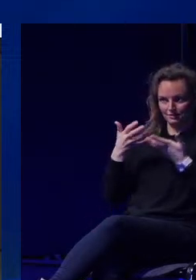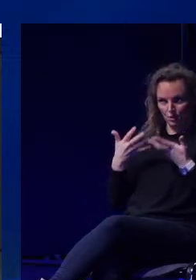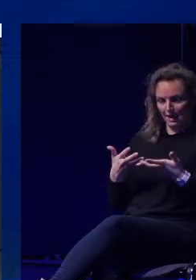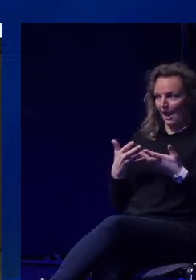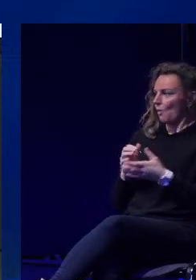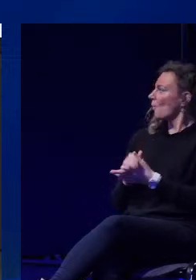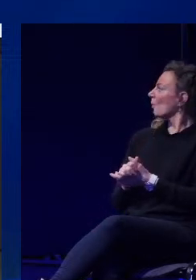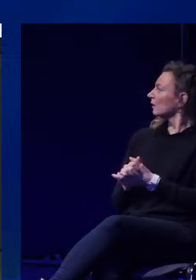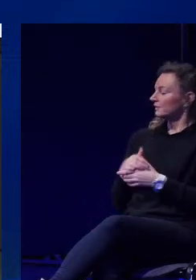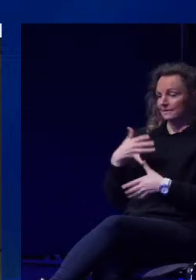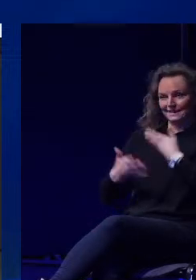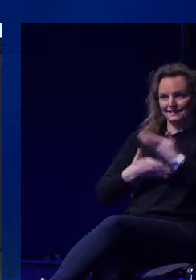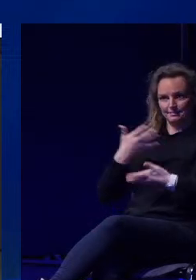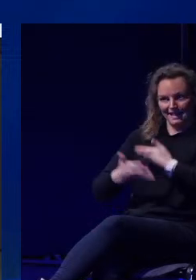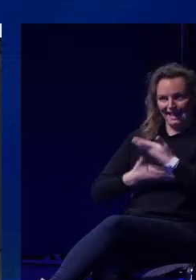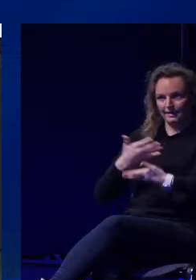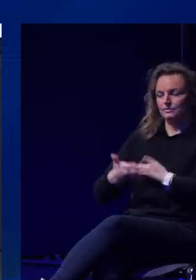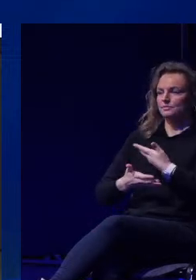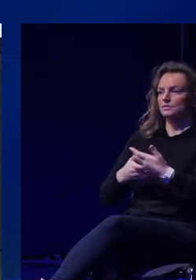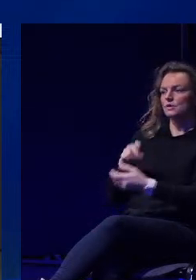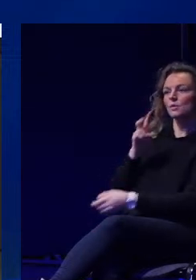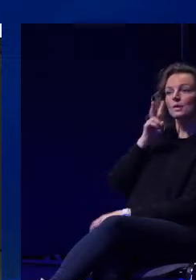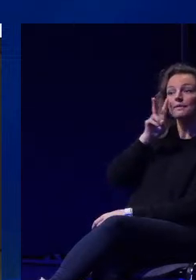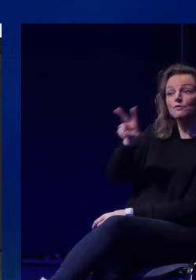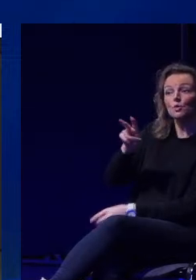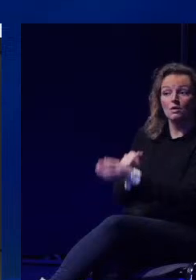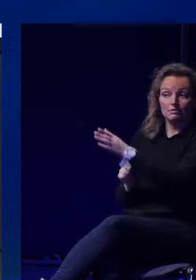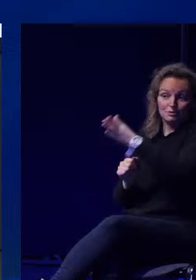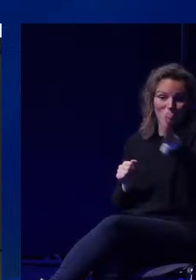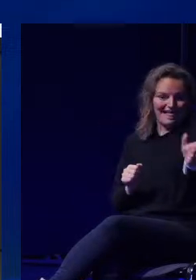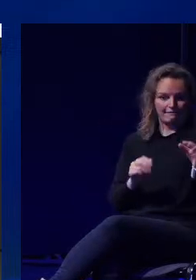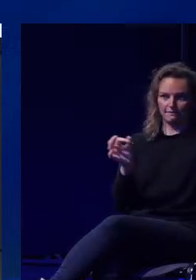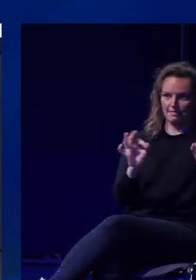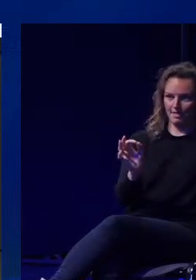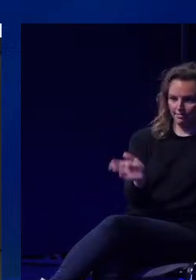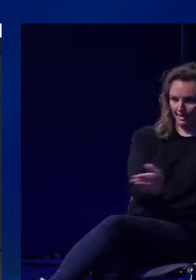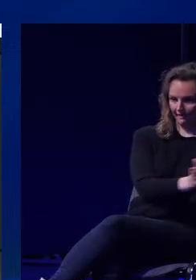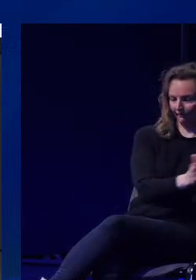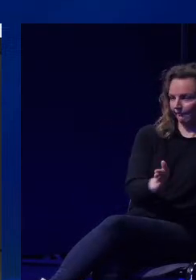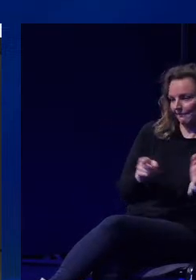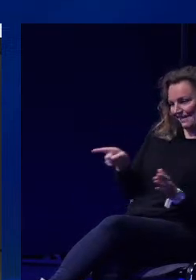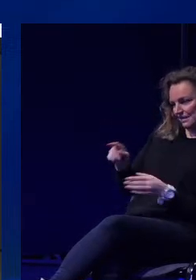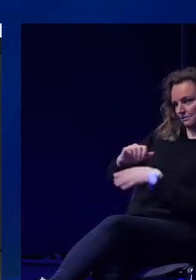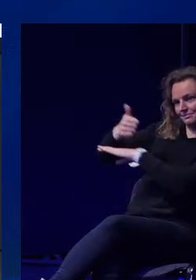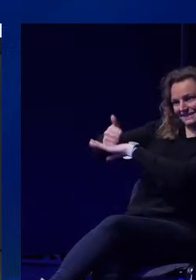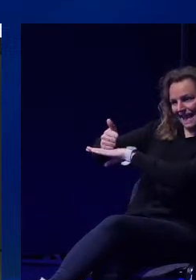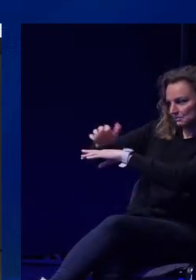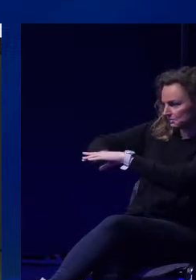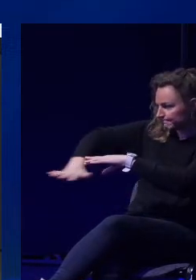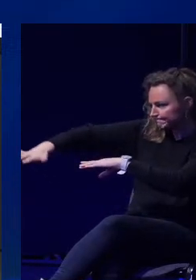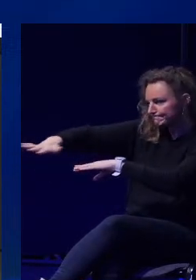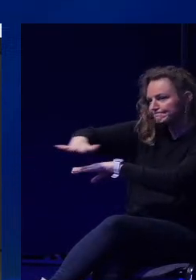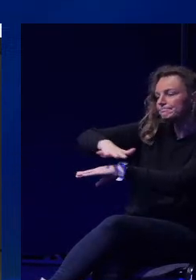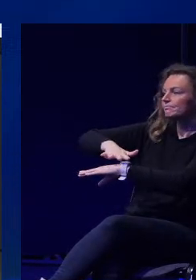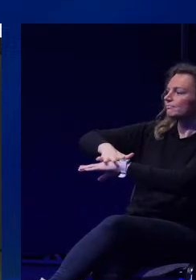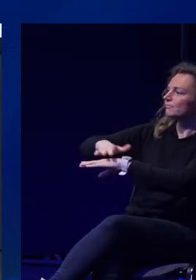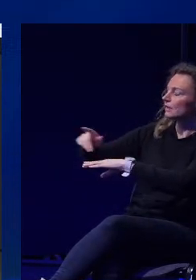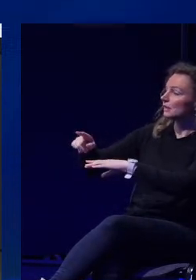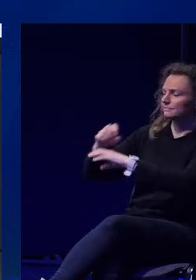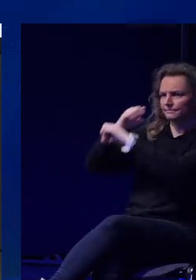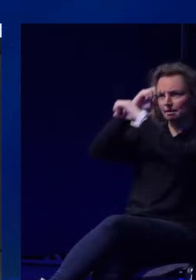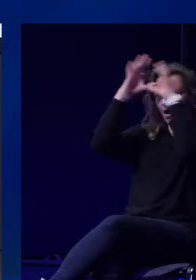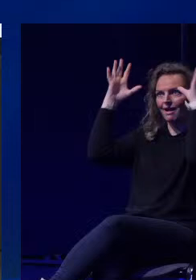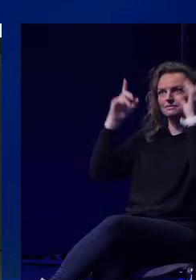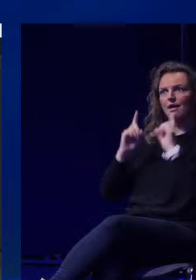So what I was saying is, yeah, if you look to the left, nothing there. Here's your little set. And the idea is to be able to